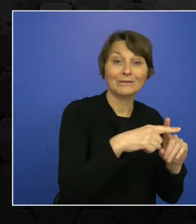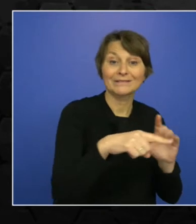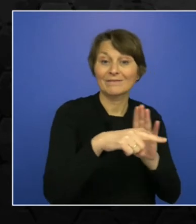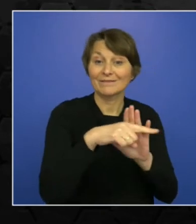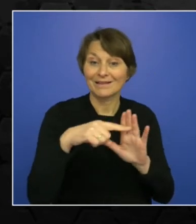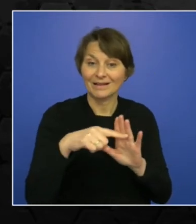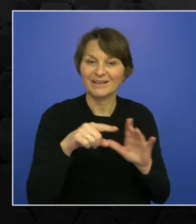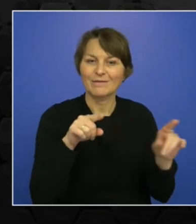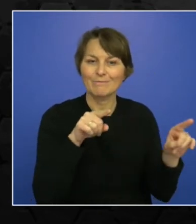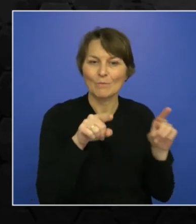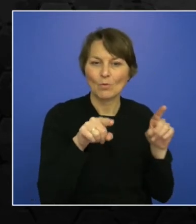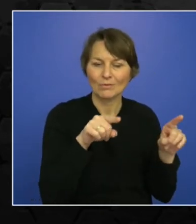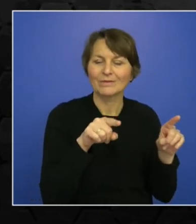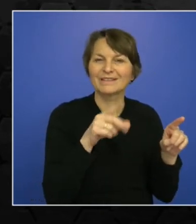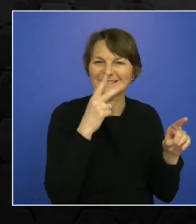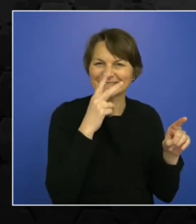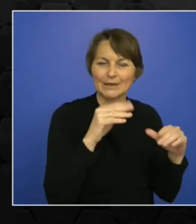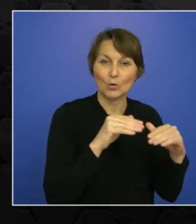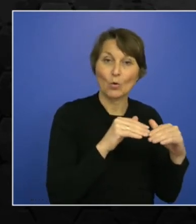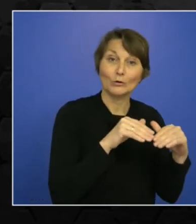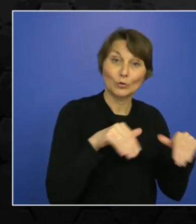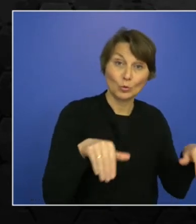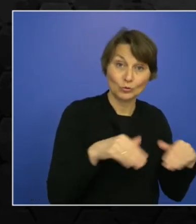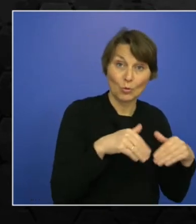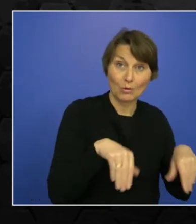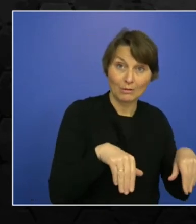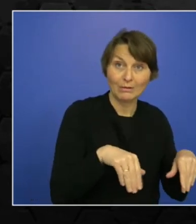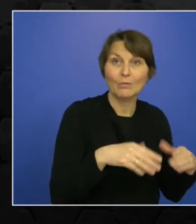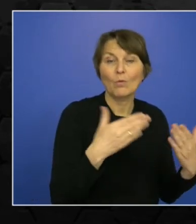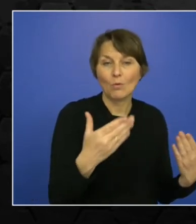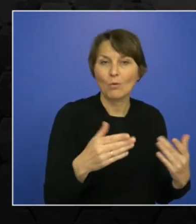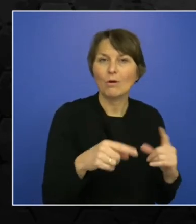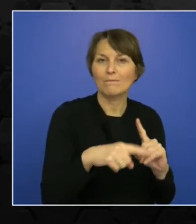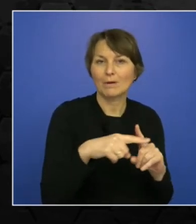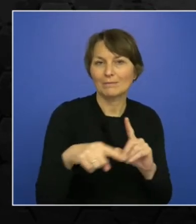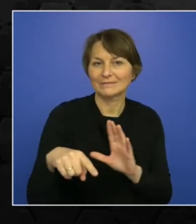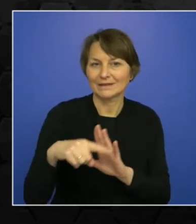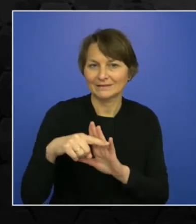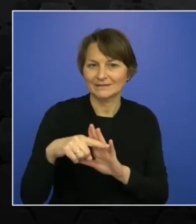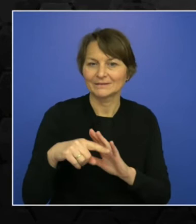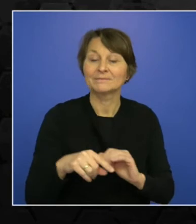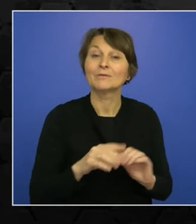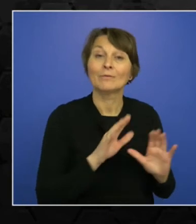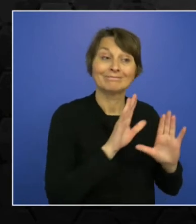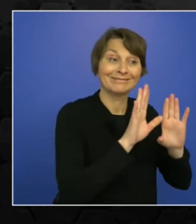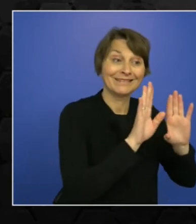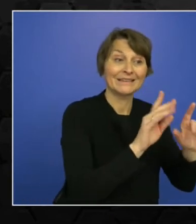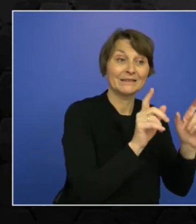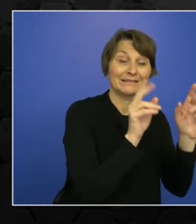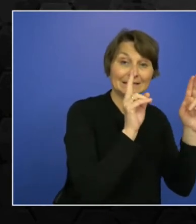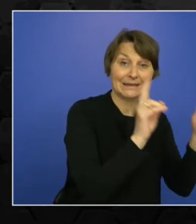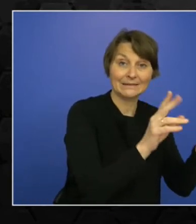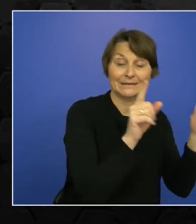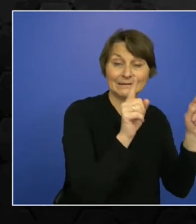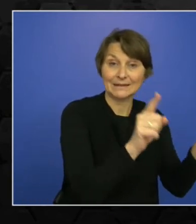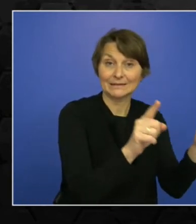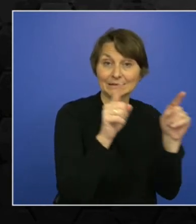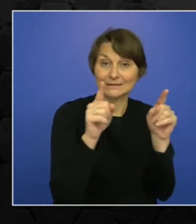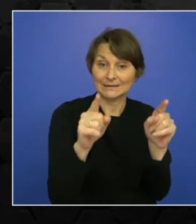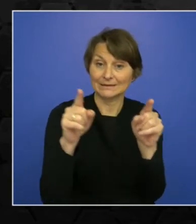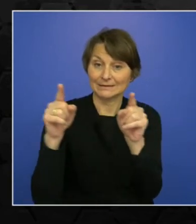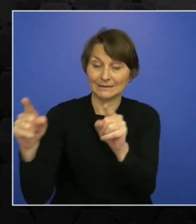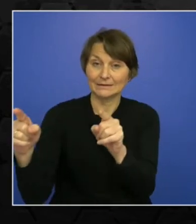And for example, here I have something more like specific for each sentence. So as you see, I love the room is